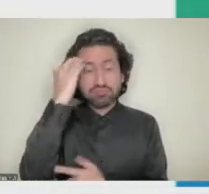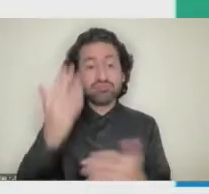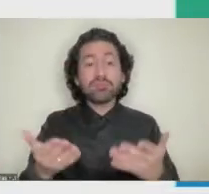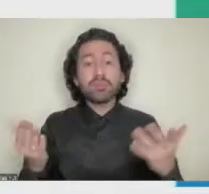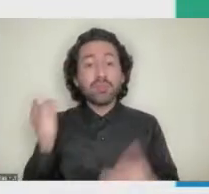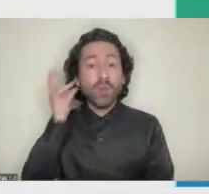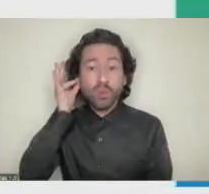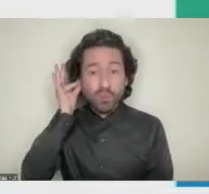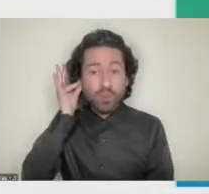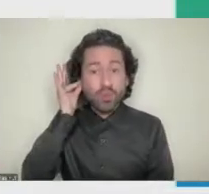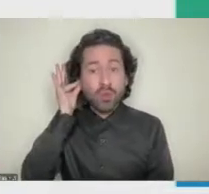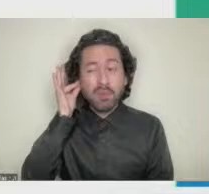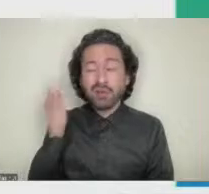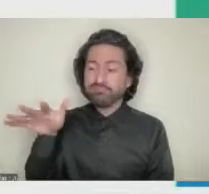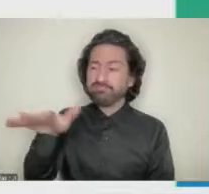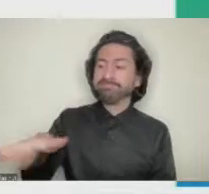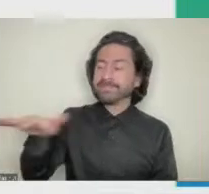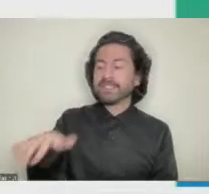accepted fact